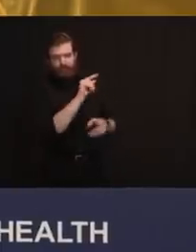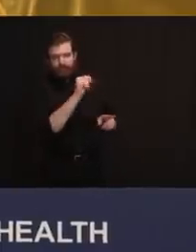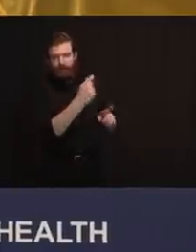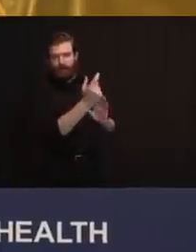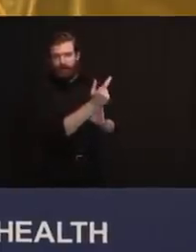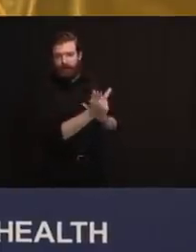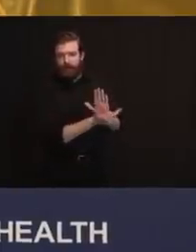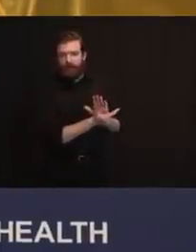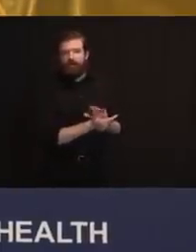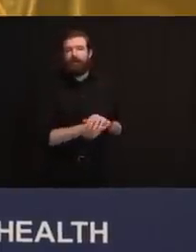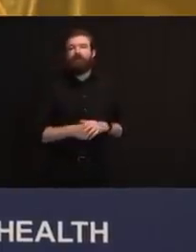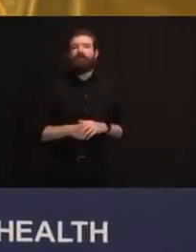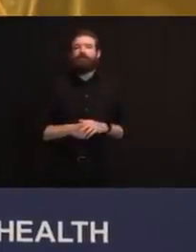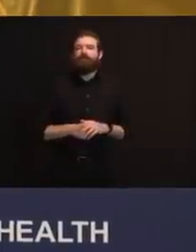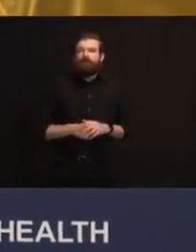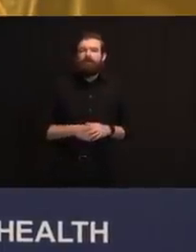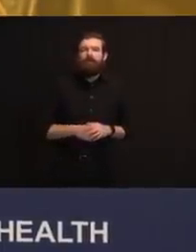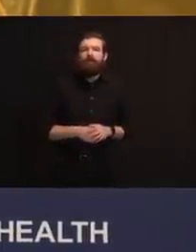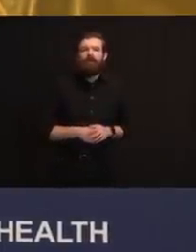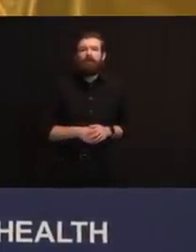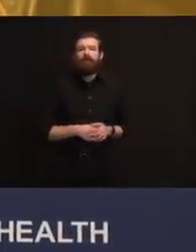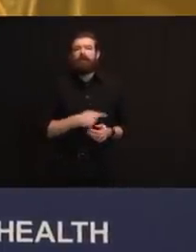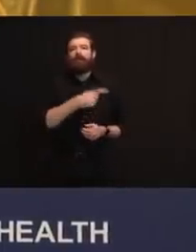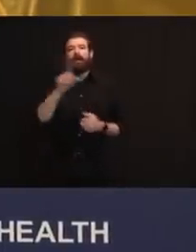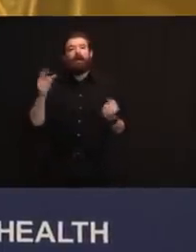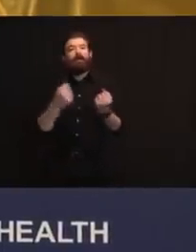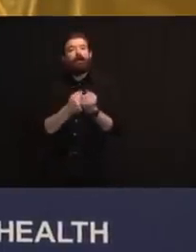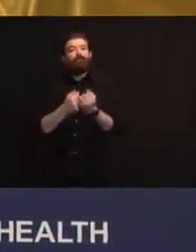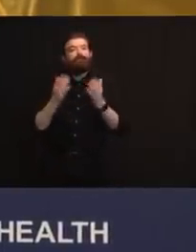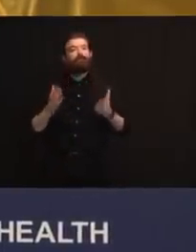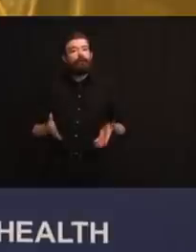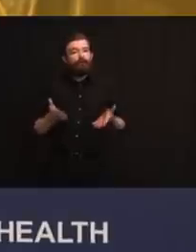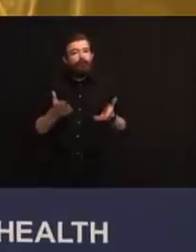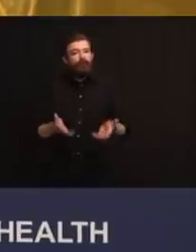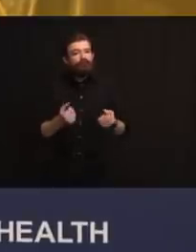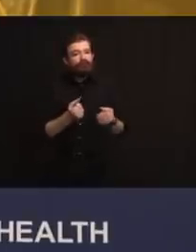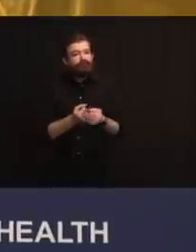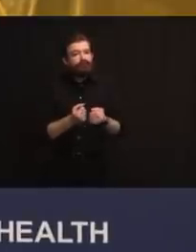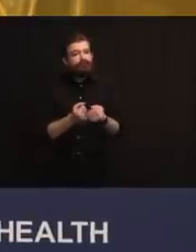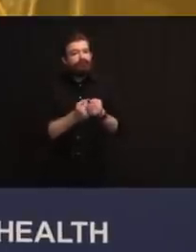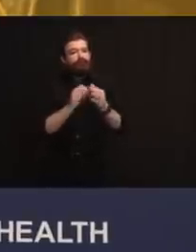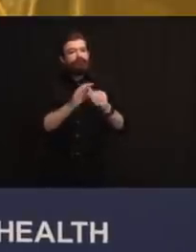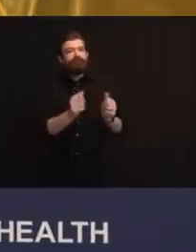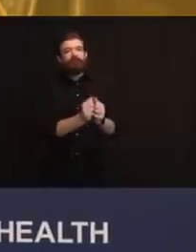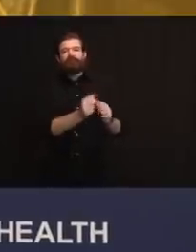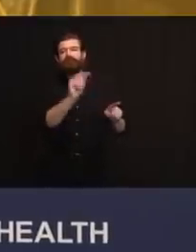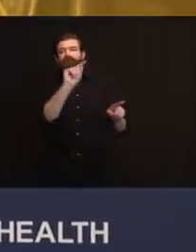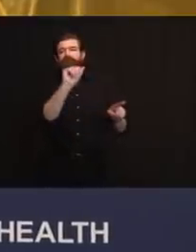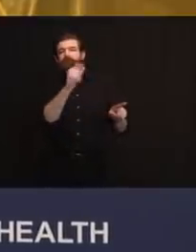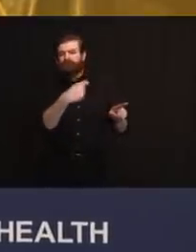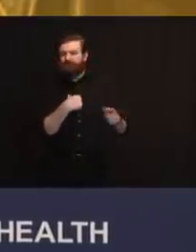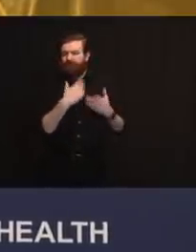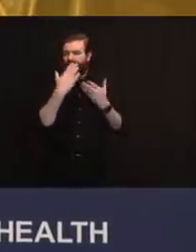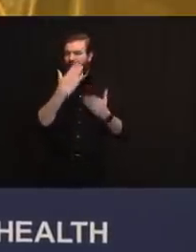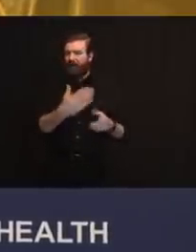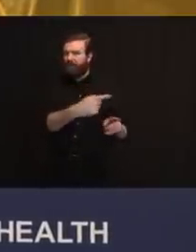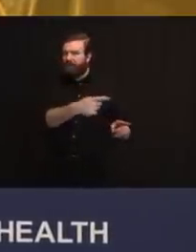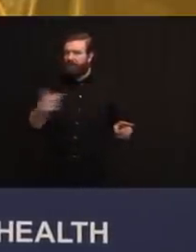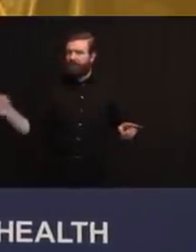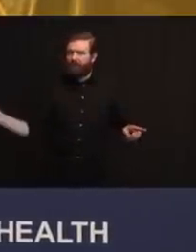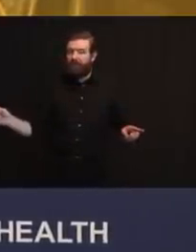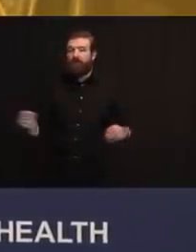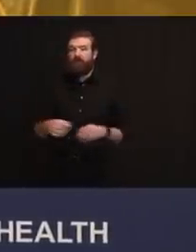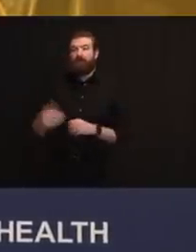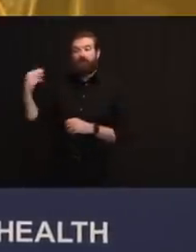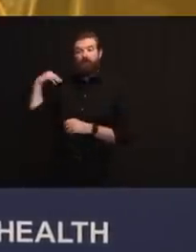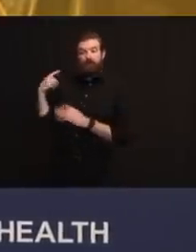the advocates who have been with us every step of the way from day one when it was cold, dark, and lonely to stand